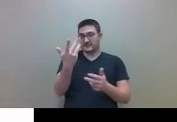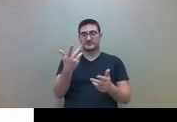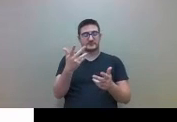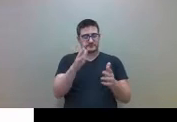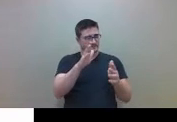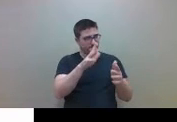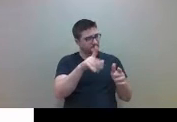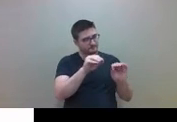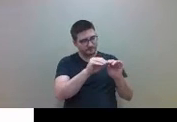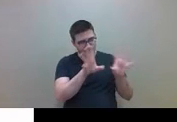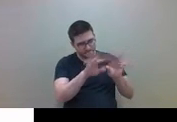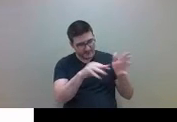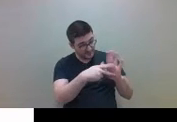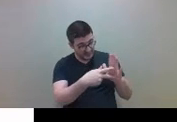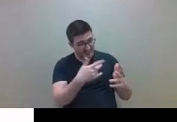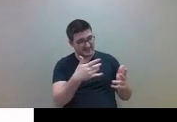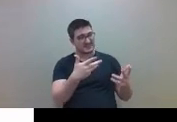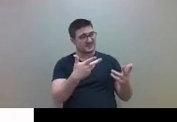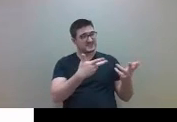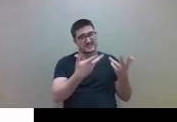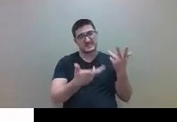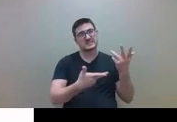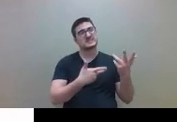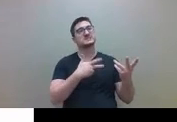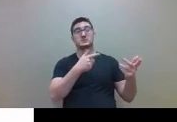mean, or not comparing?